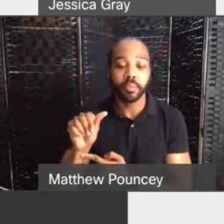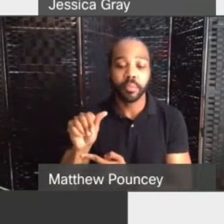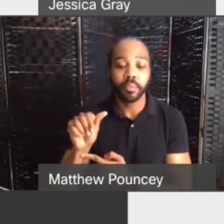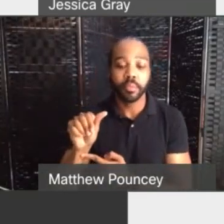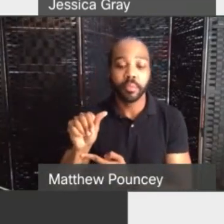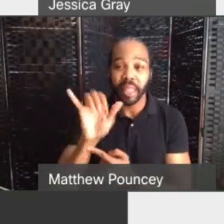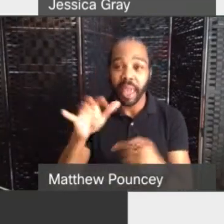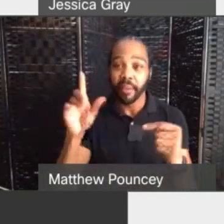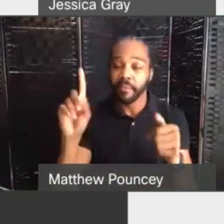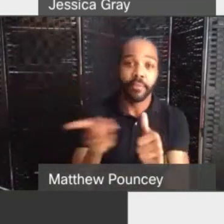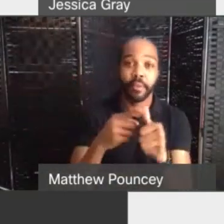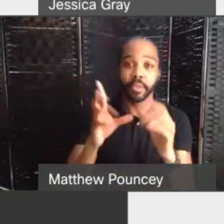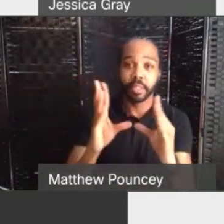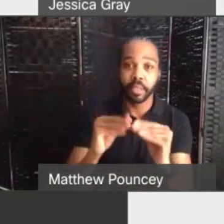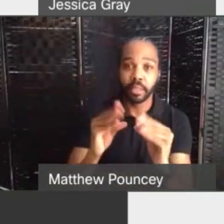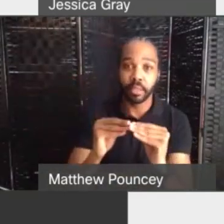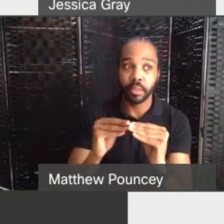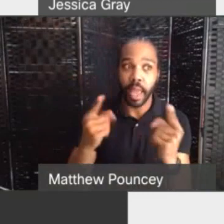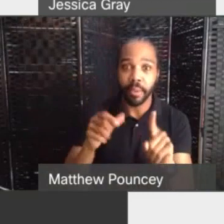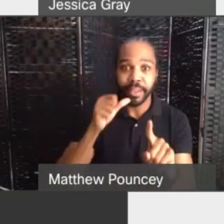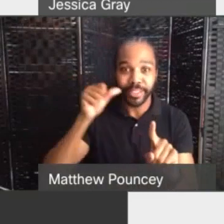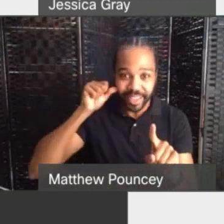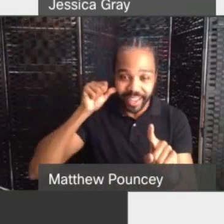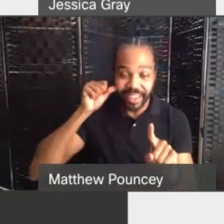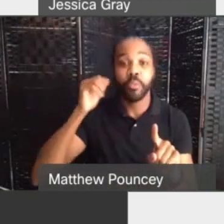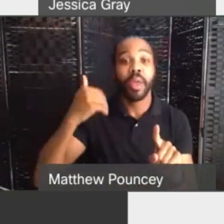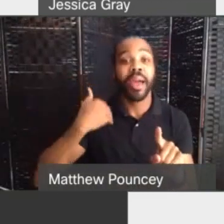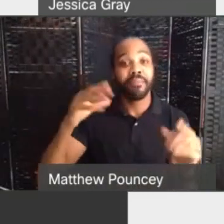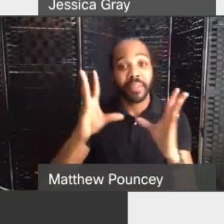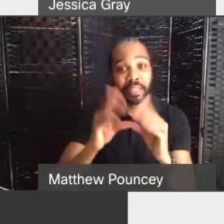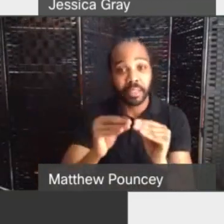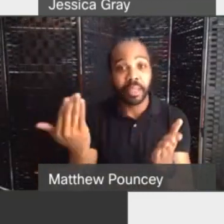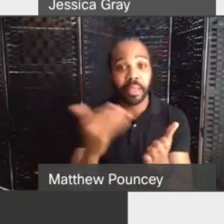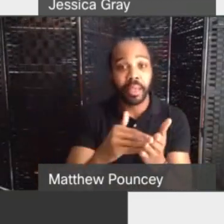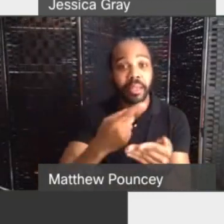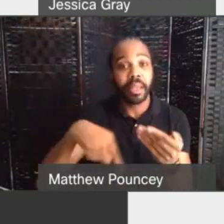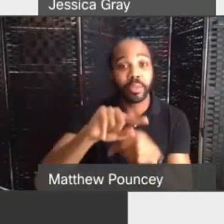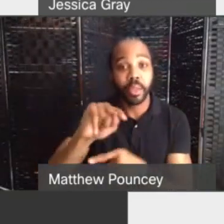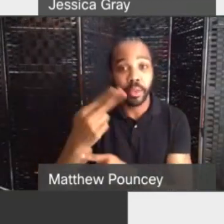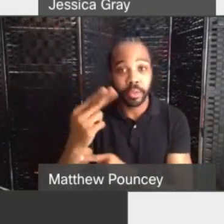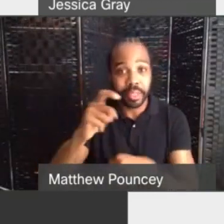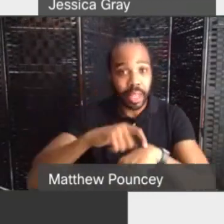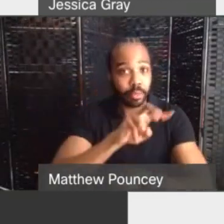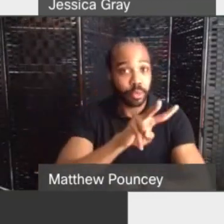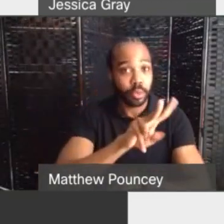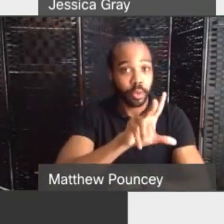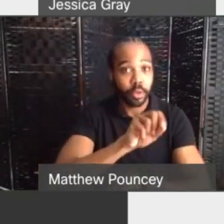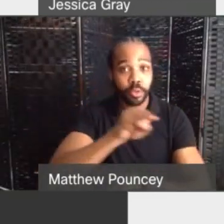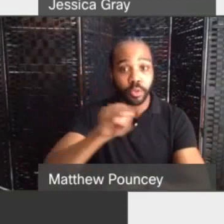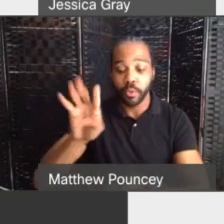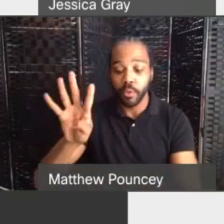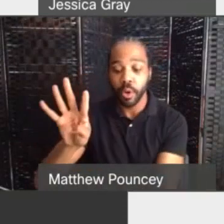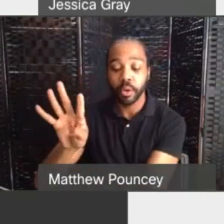session 1 occurred yesterday. We have a session next Thursday from 2:30 to 4. It's